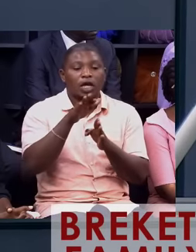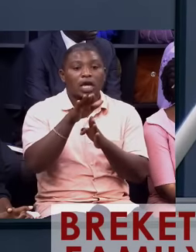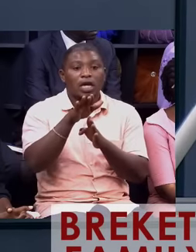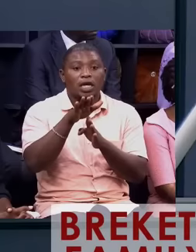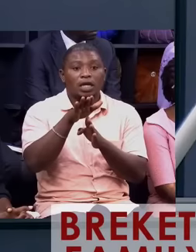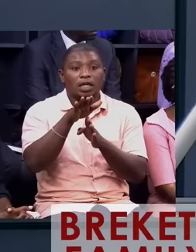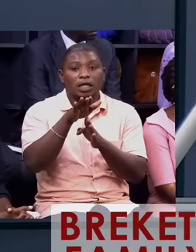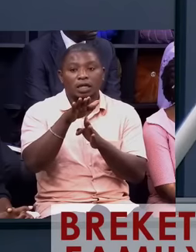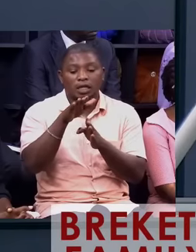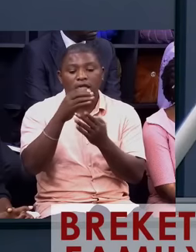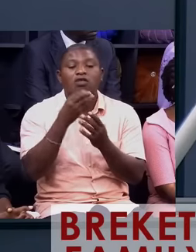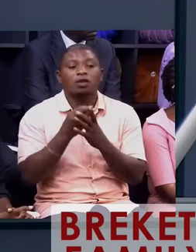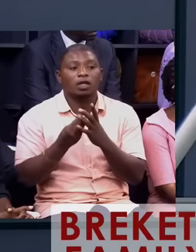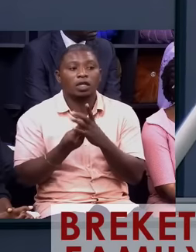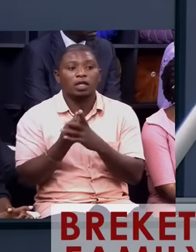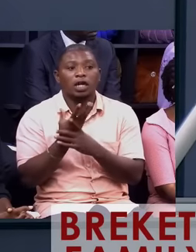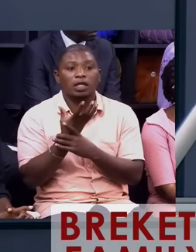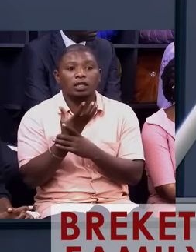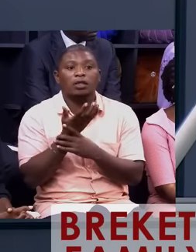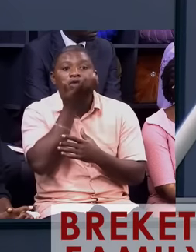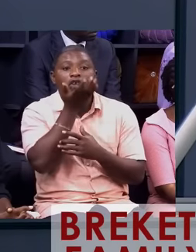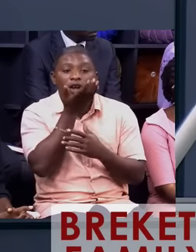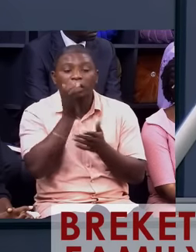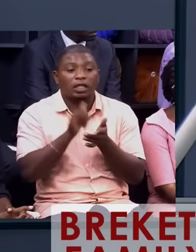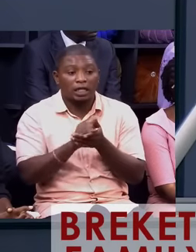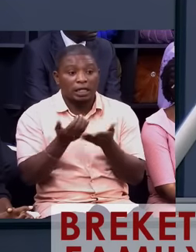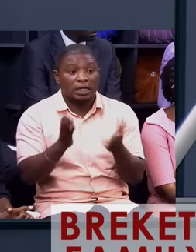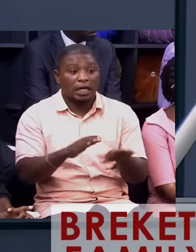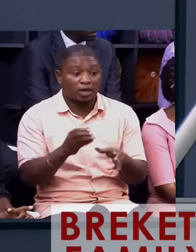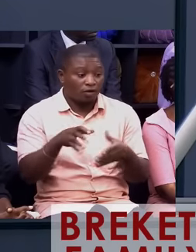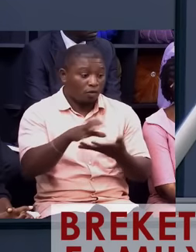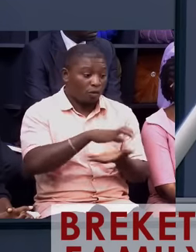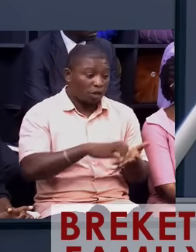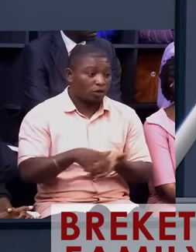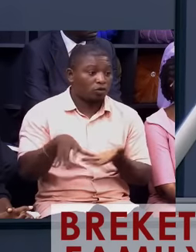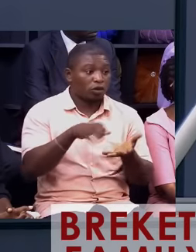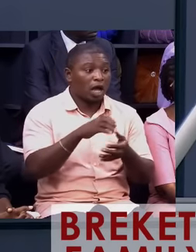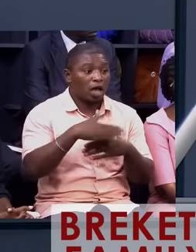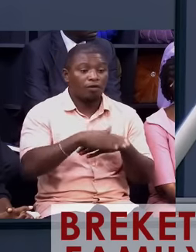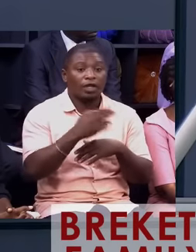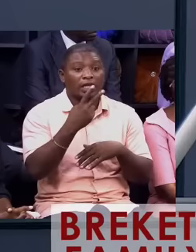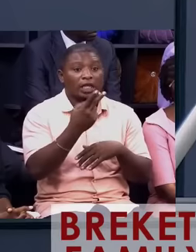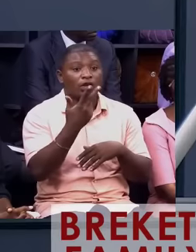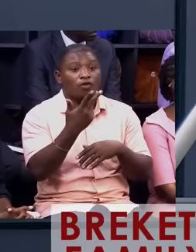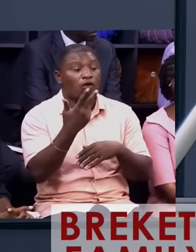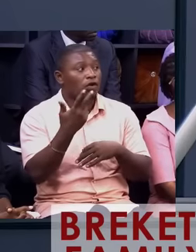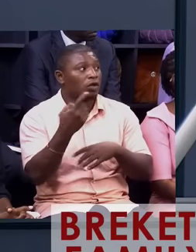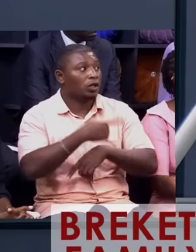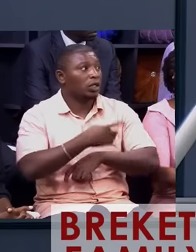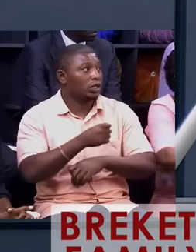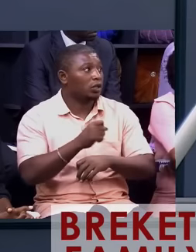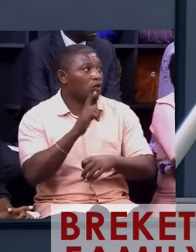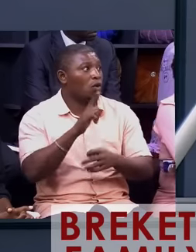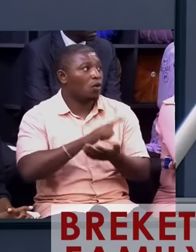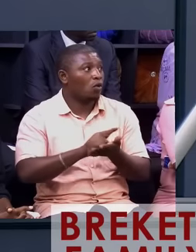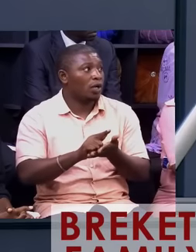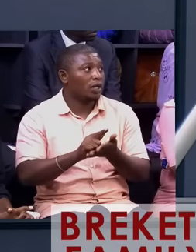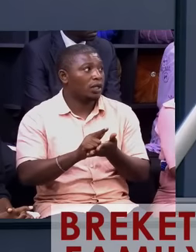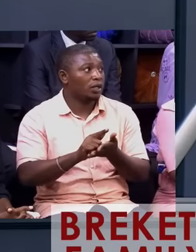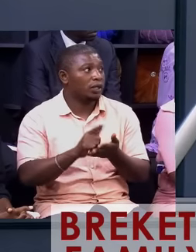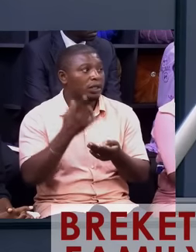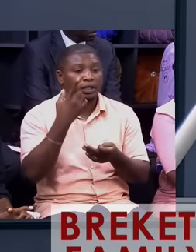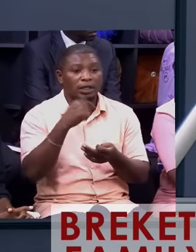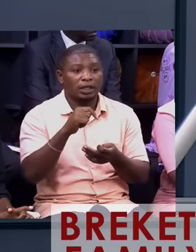die if you mix them throw away them after 3 4 days one week the grass don't turn